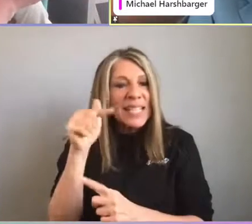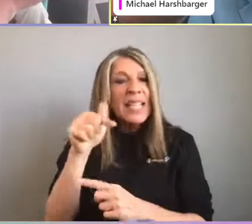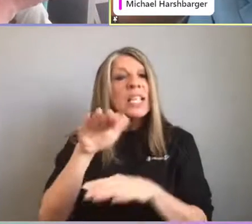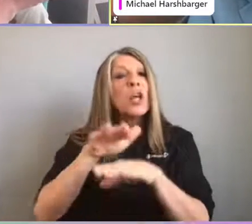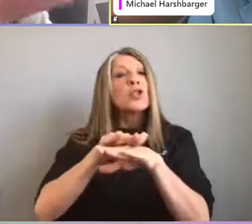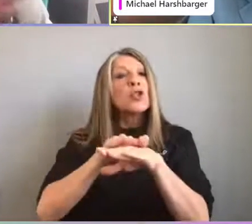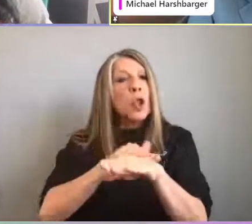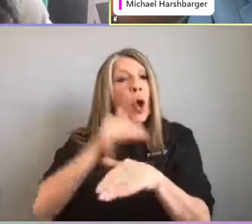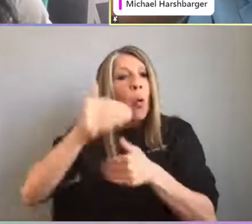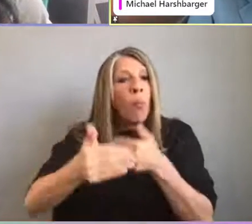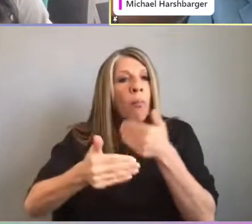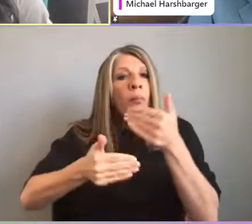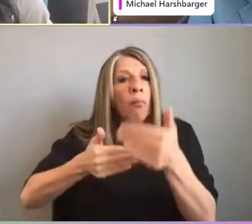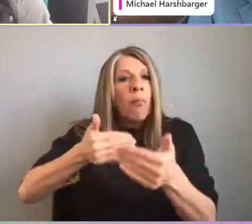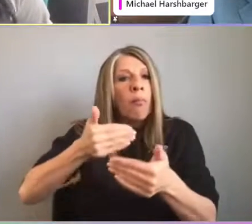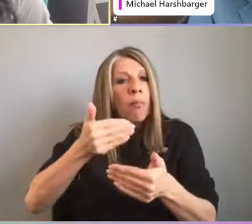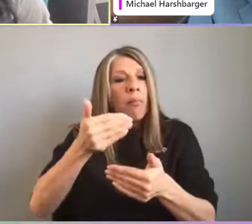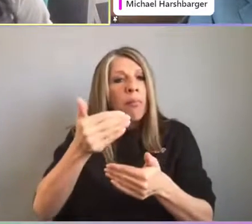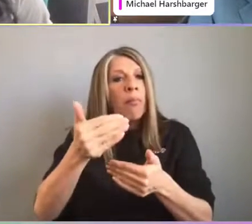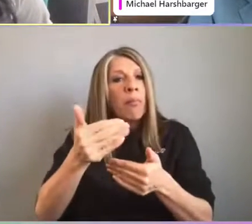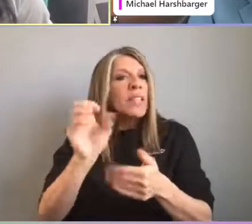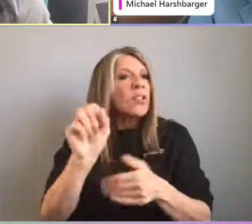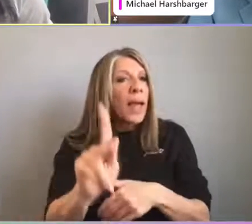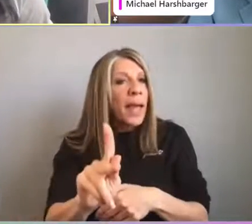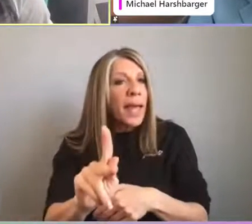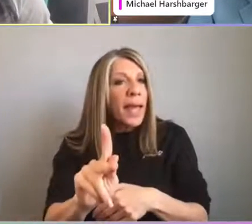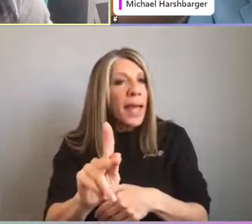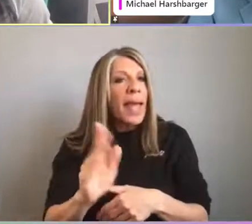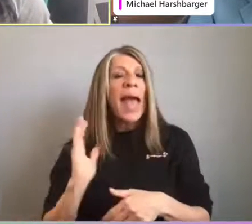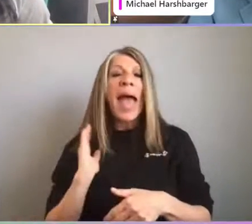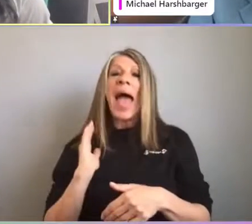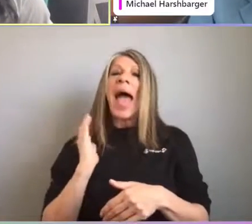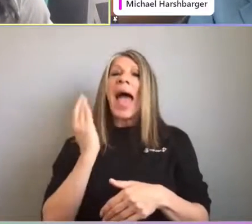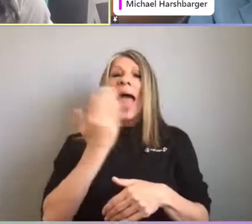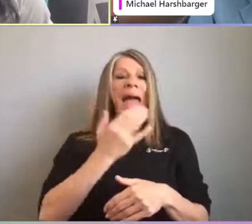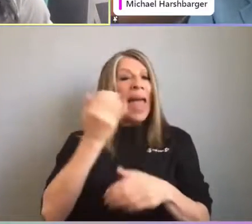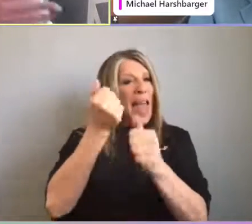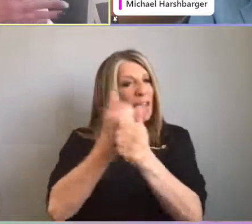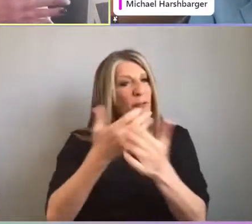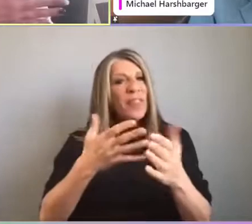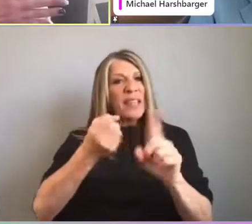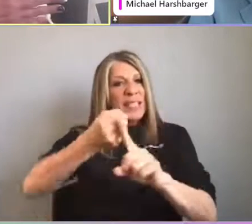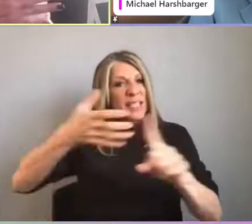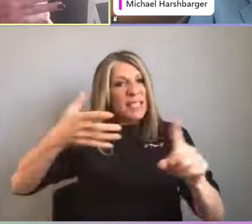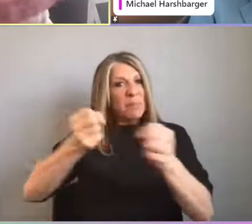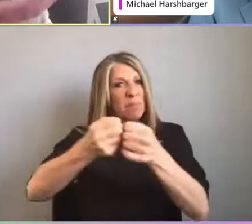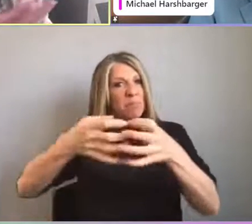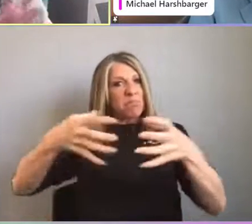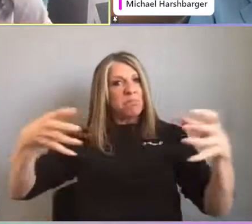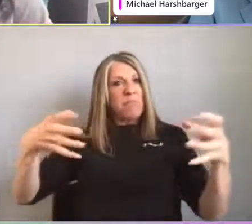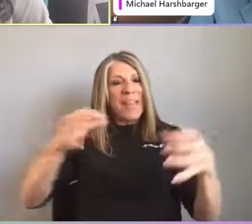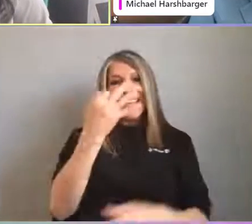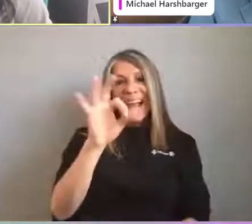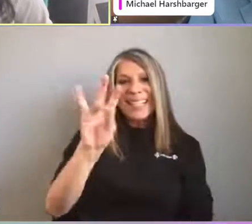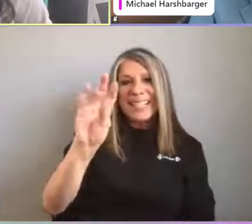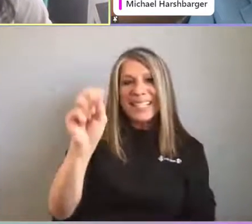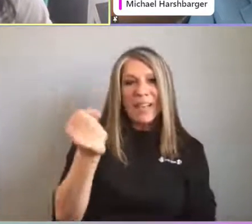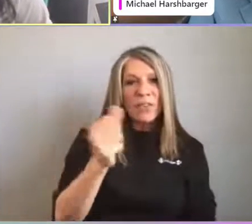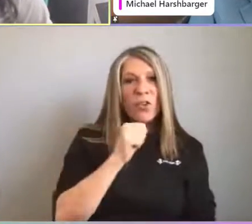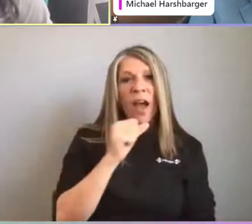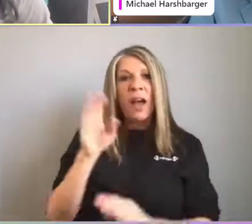slow moving boat, and that's okay. Our mediums have expanded. In the 1970s, they weren't going to worry about